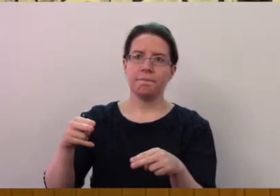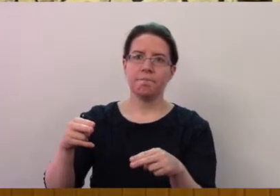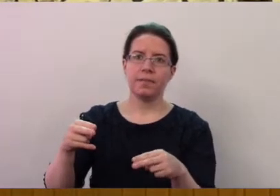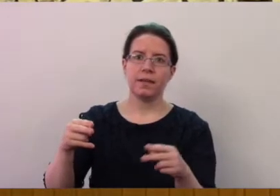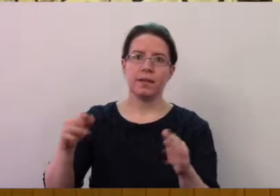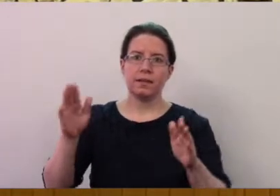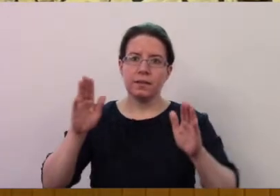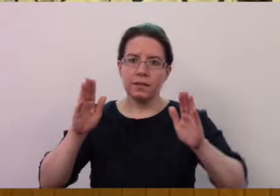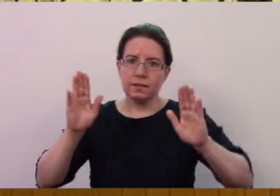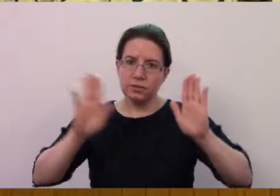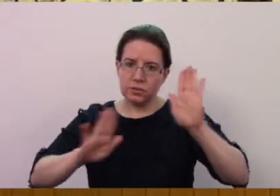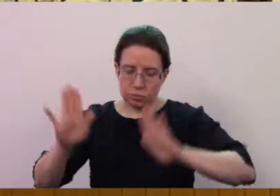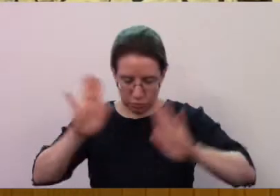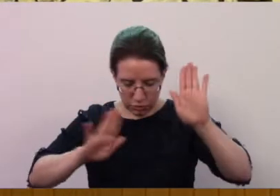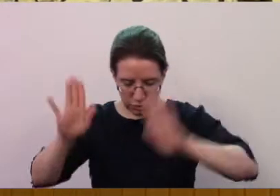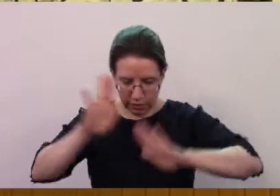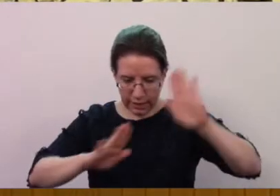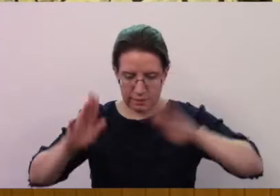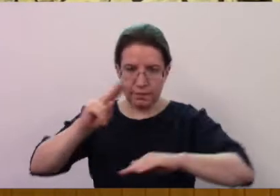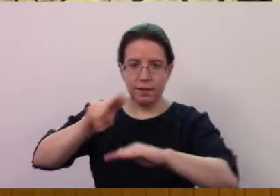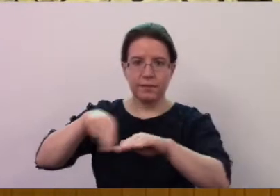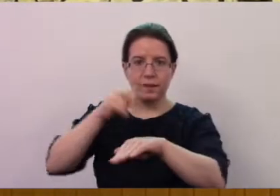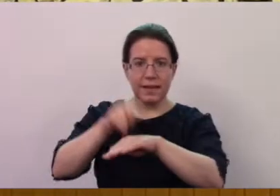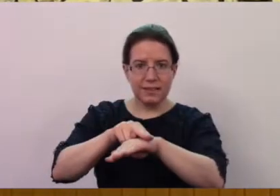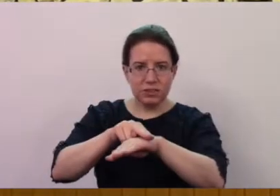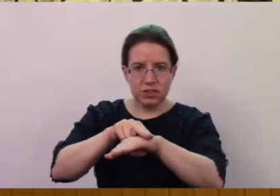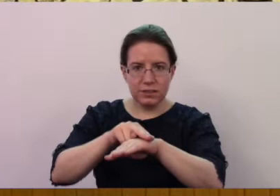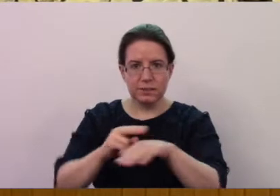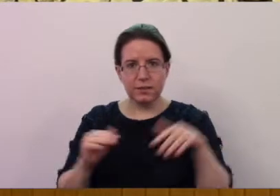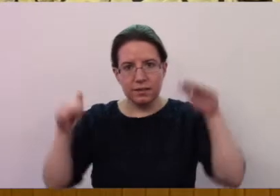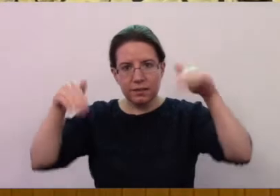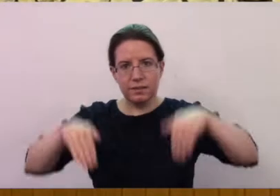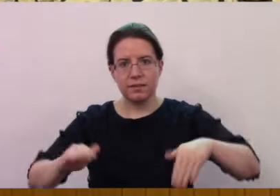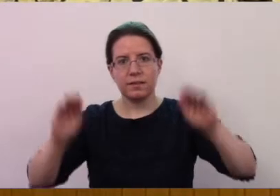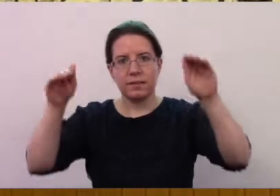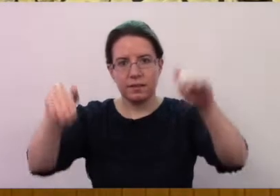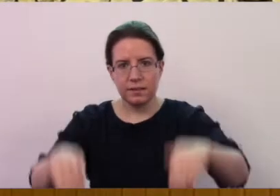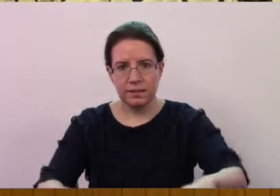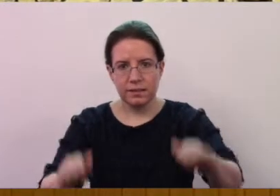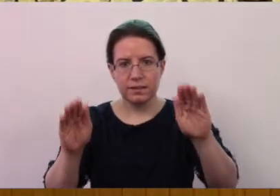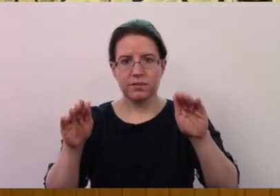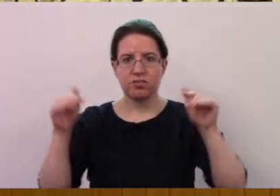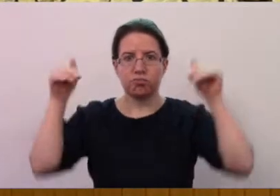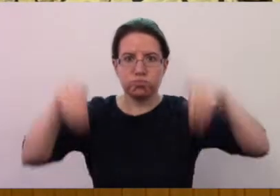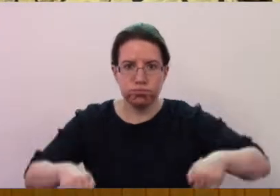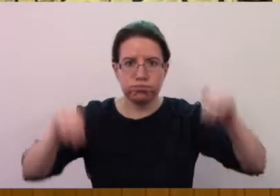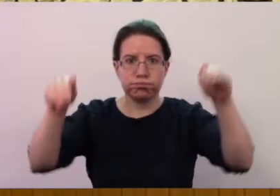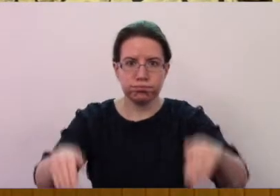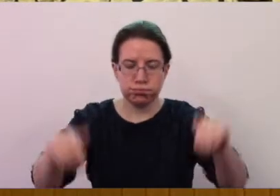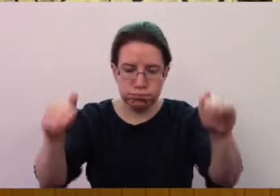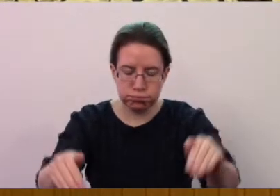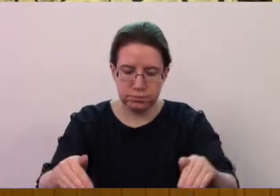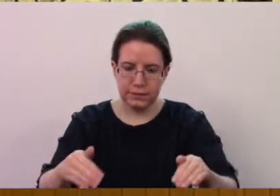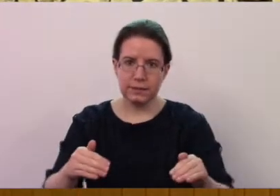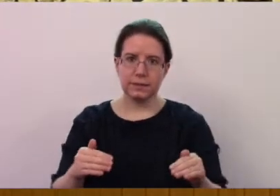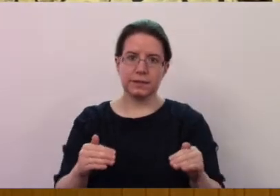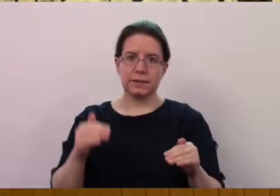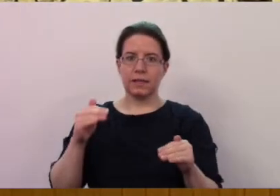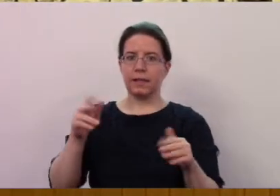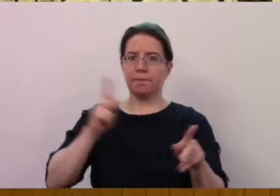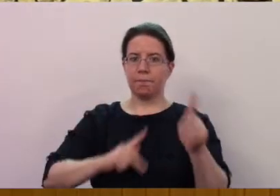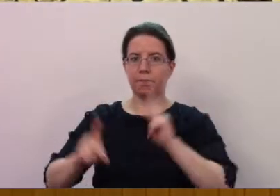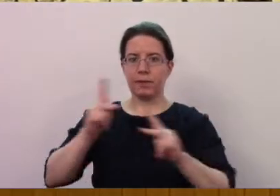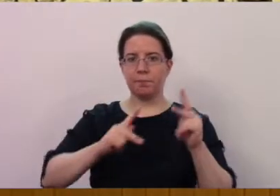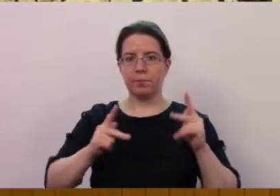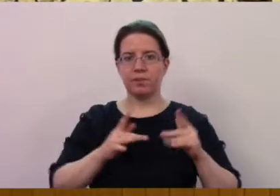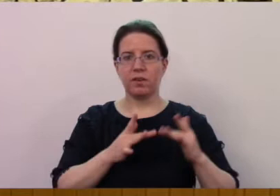being in a quandary. The sea and the waves roaring. Men's hearts failing them for fear and for